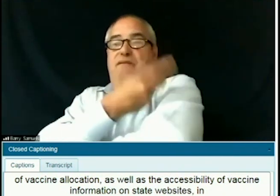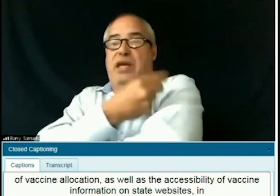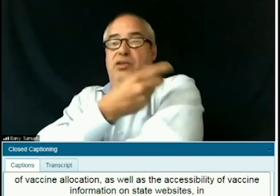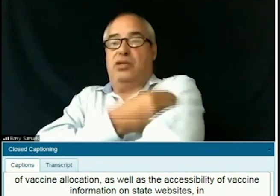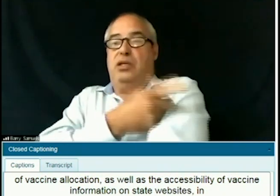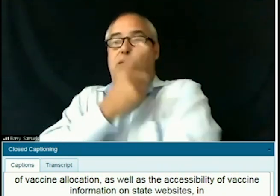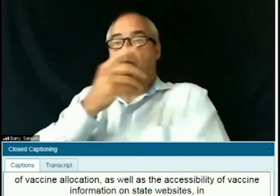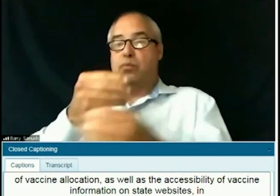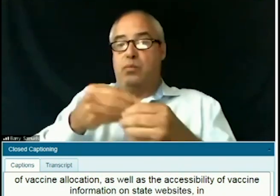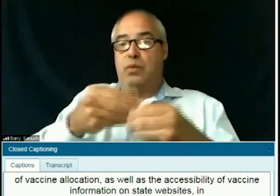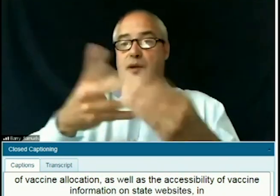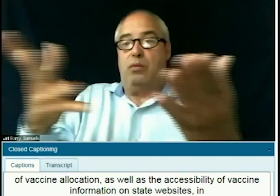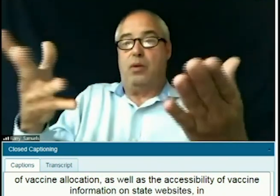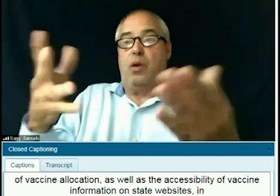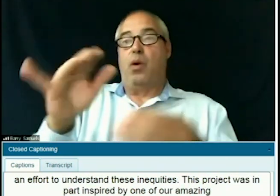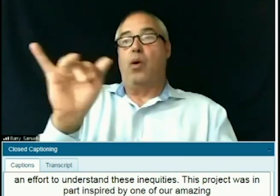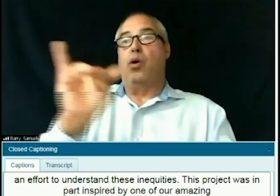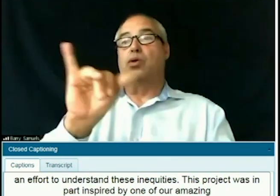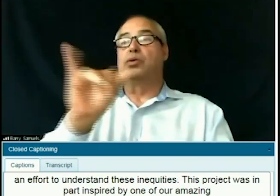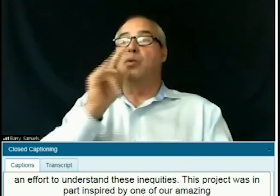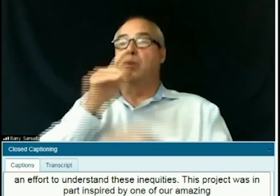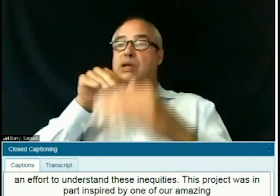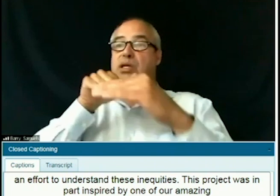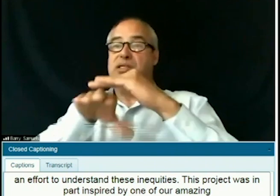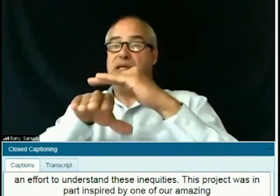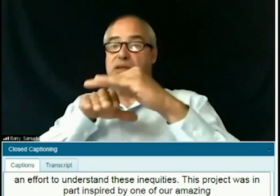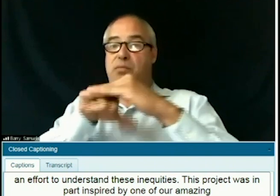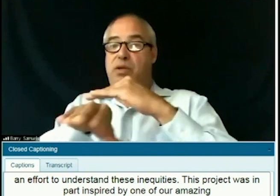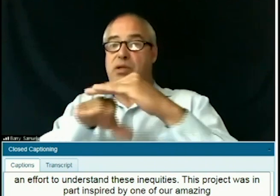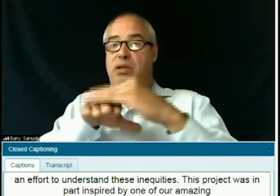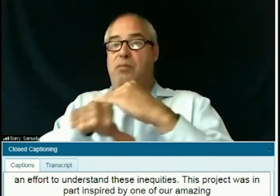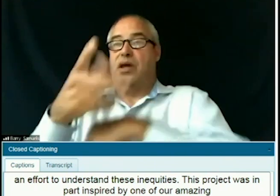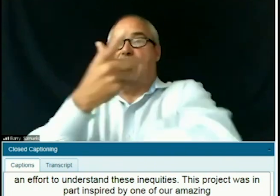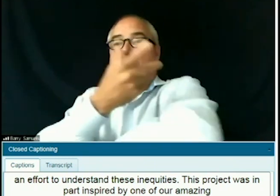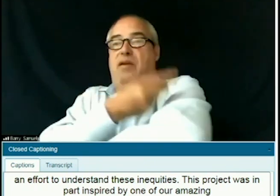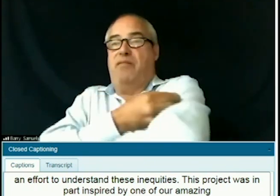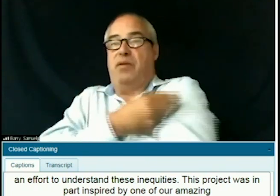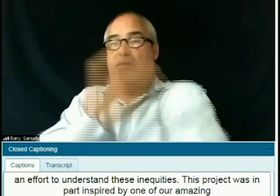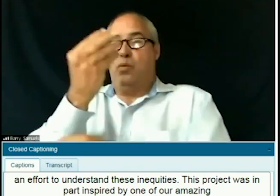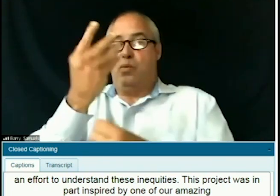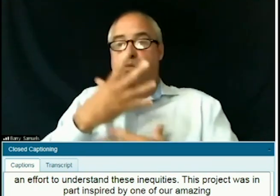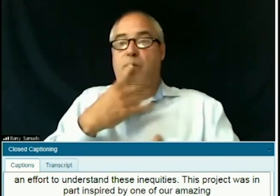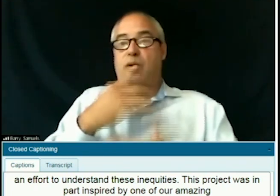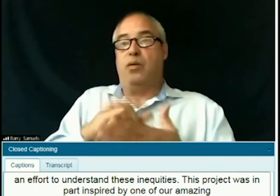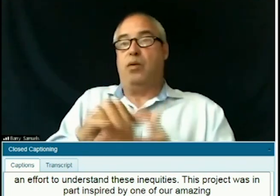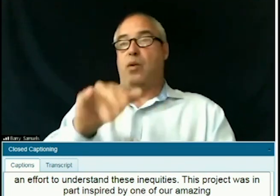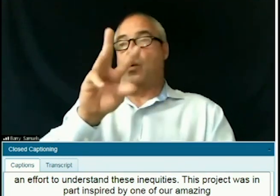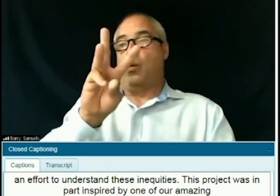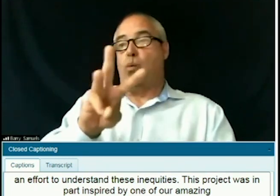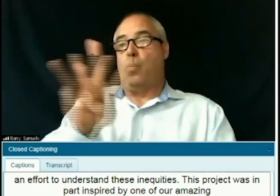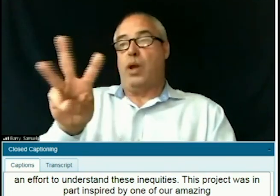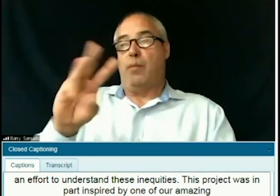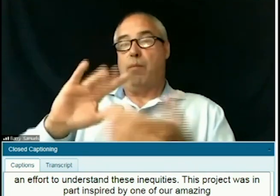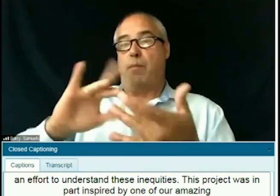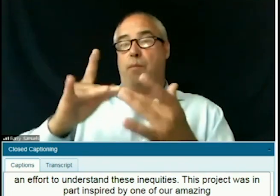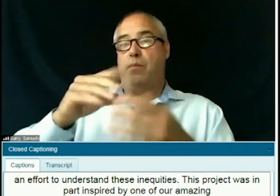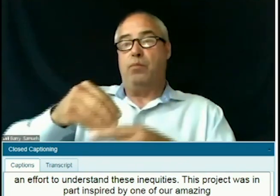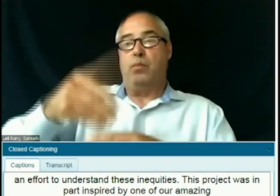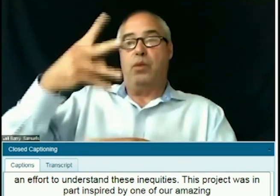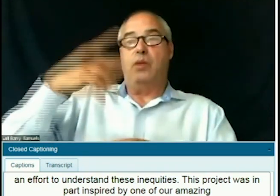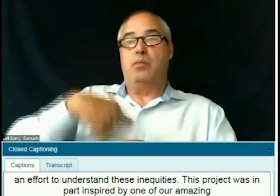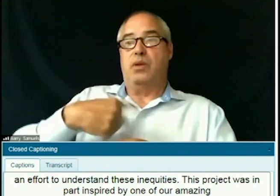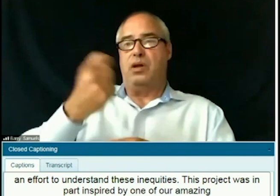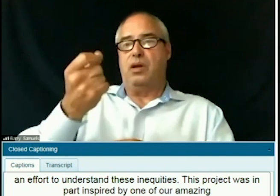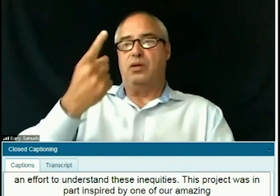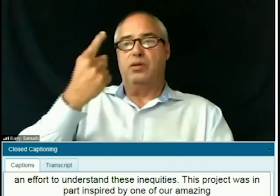as the accessibility of vaccine information on state websites in an effort to understand these